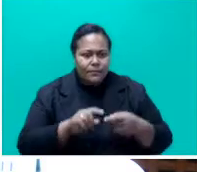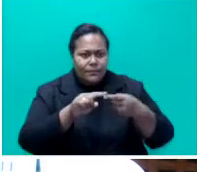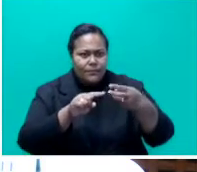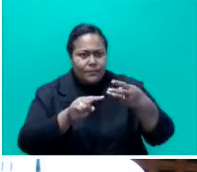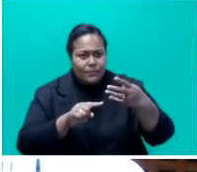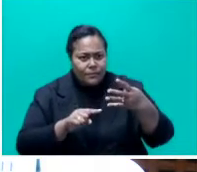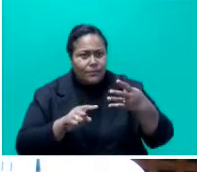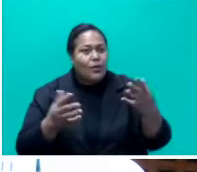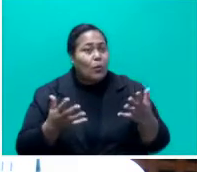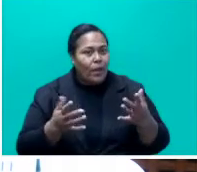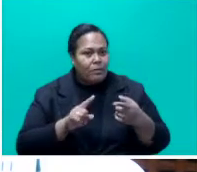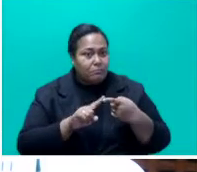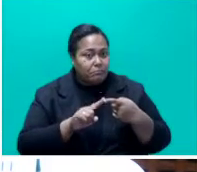Namosi,